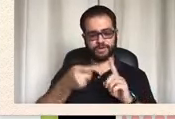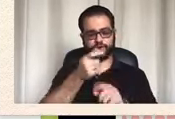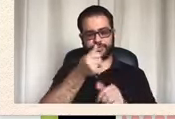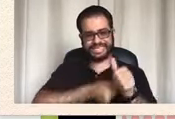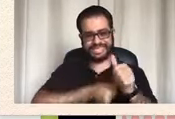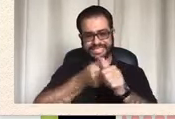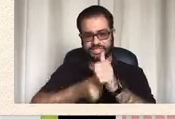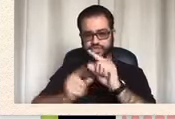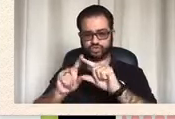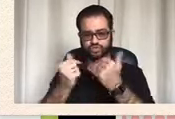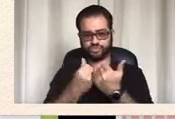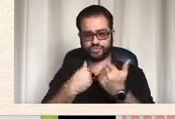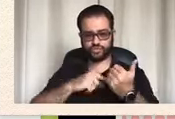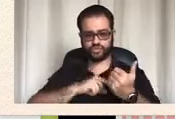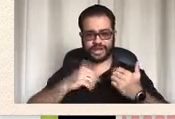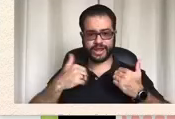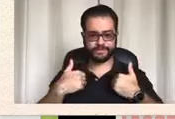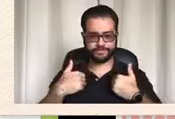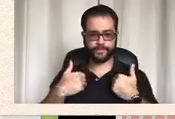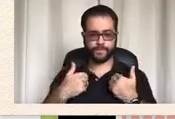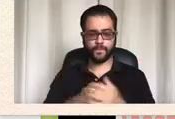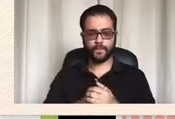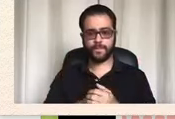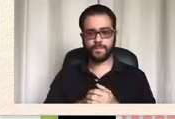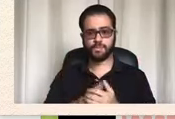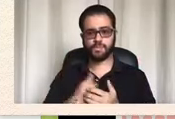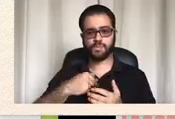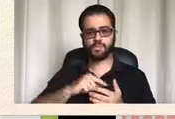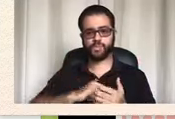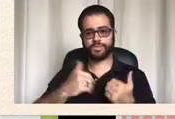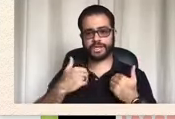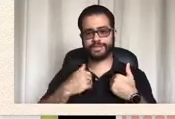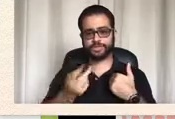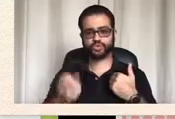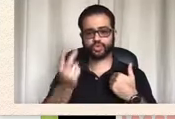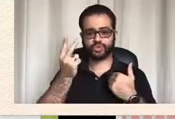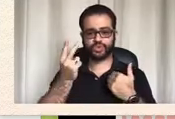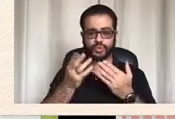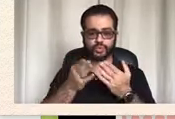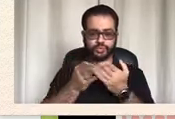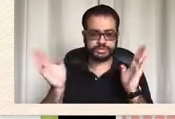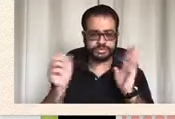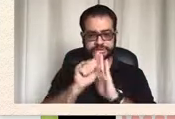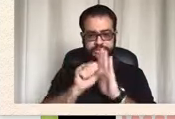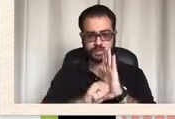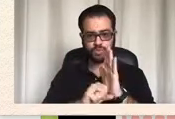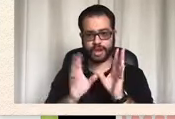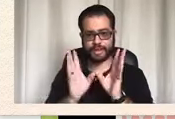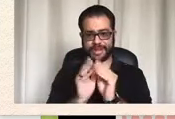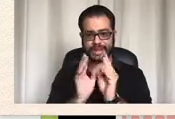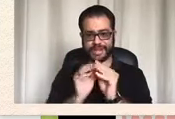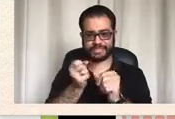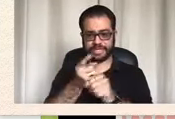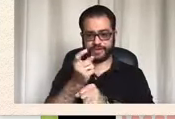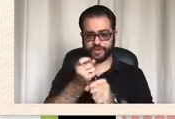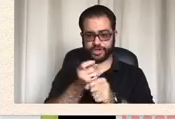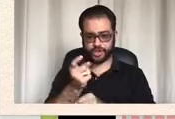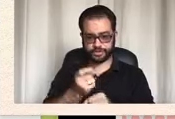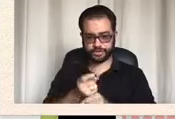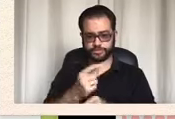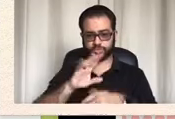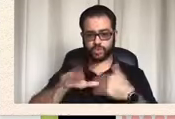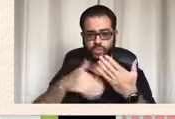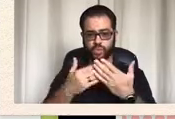have. We have two statewide meetings a year where we come together and talk and